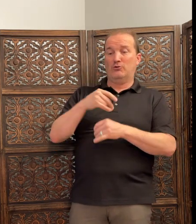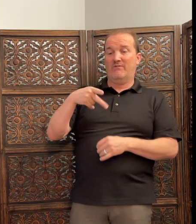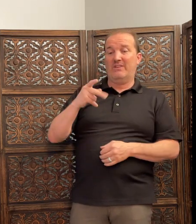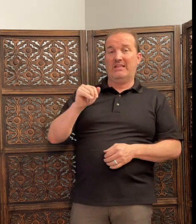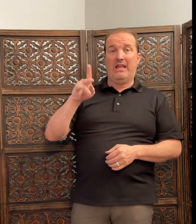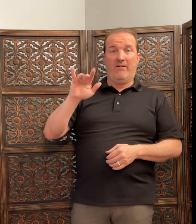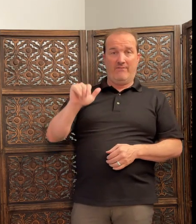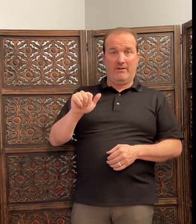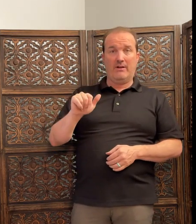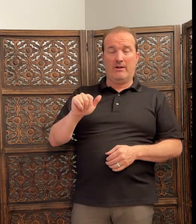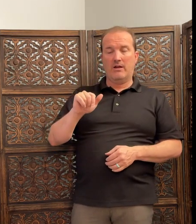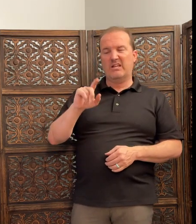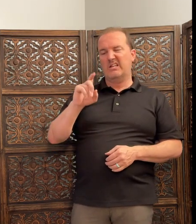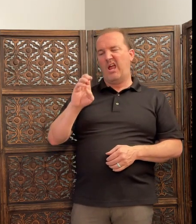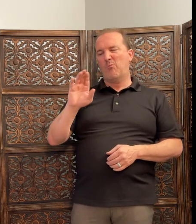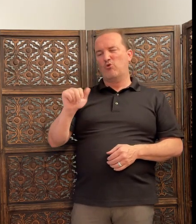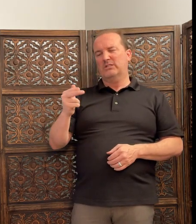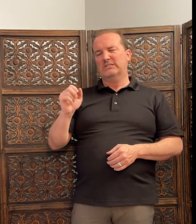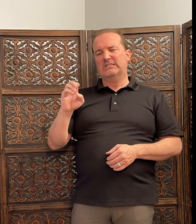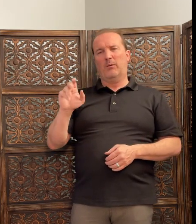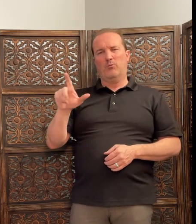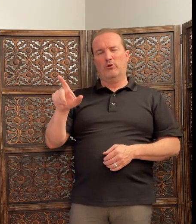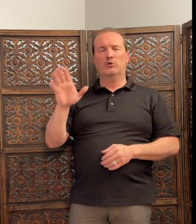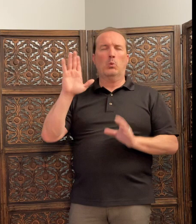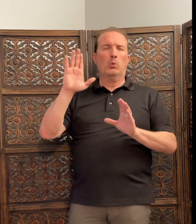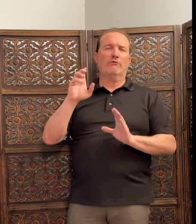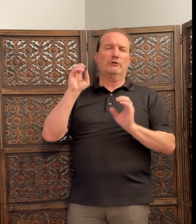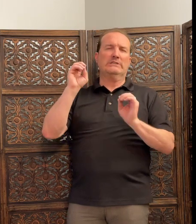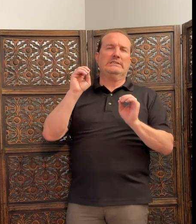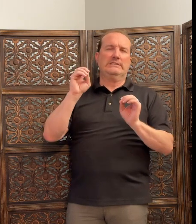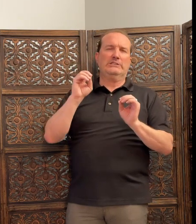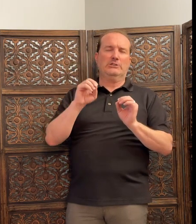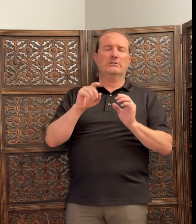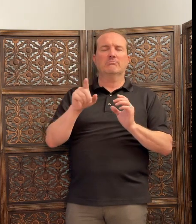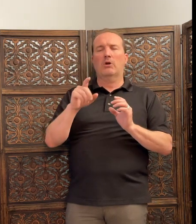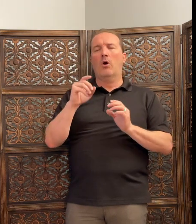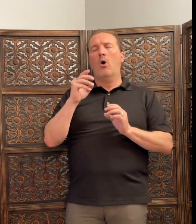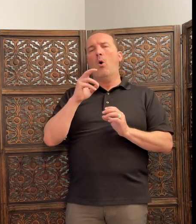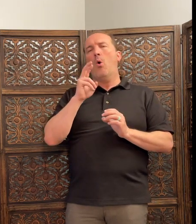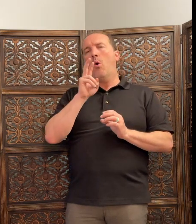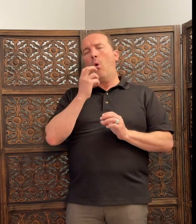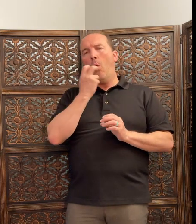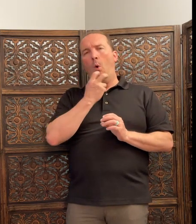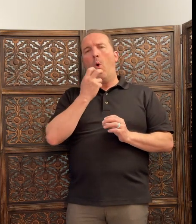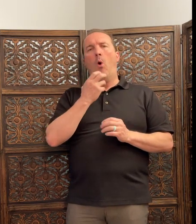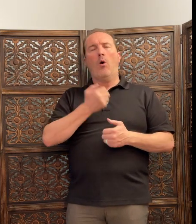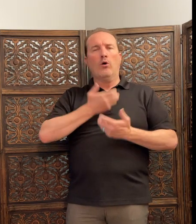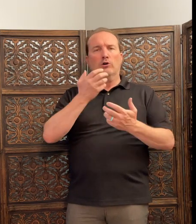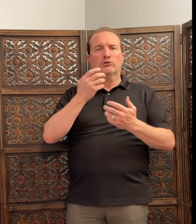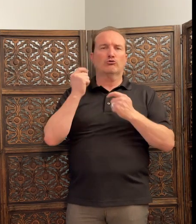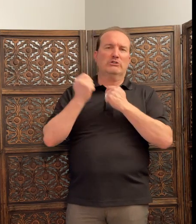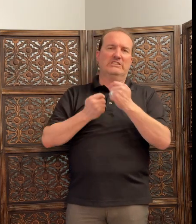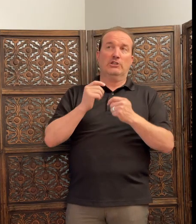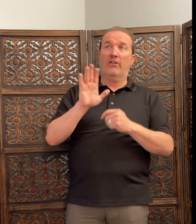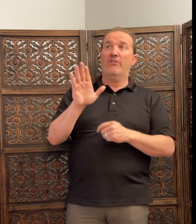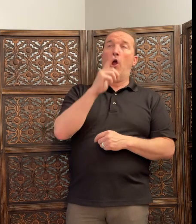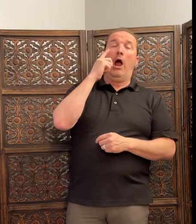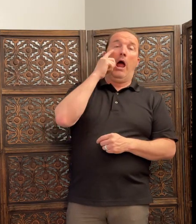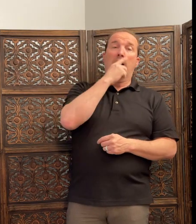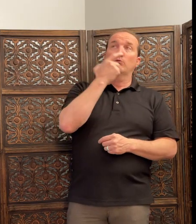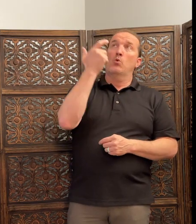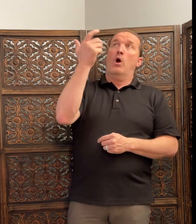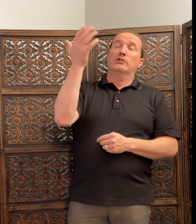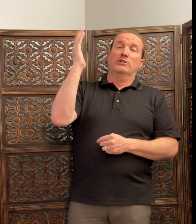for Philadelphia, authored by Deborah Samuel, has a wonderful teaching unit that celebrates the oral tradition and Their Eyes Were Watching